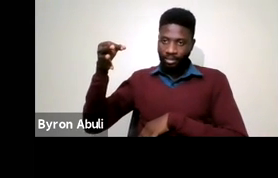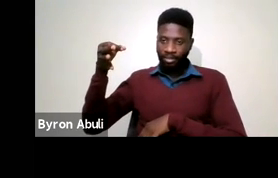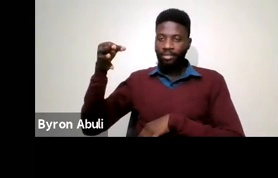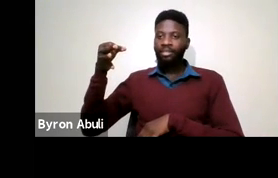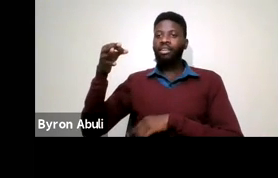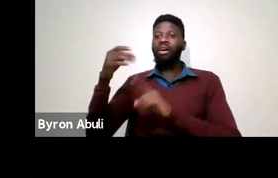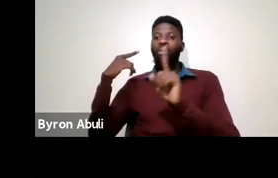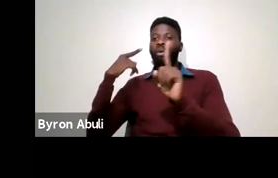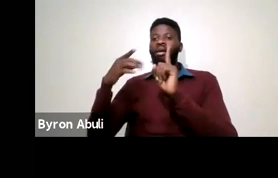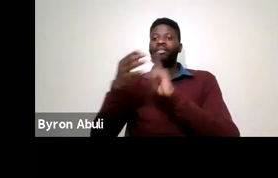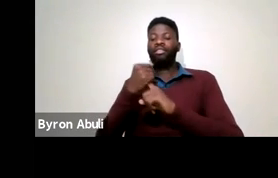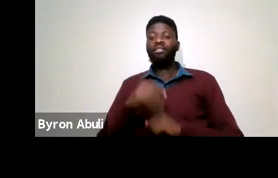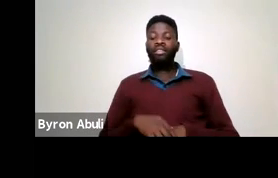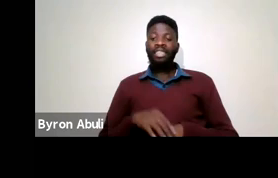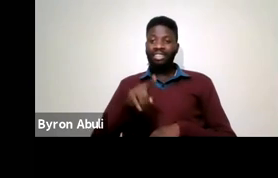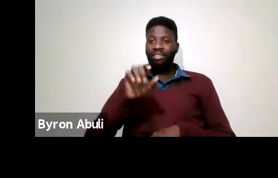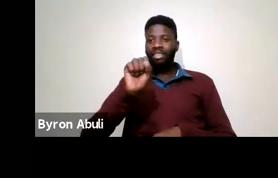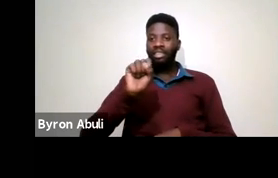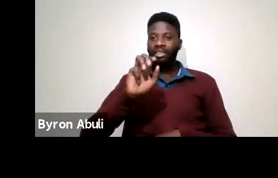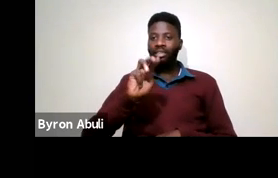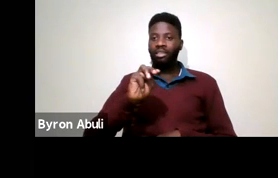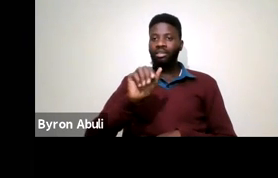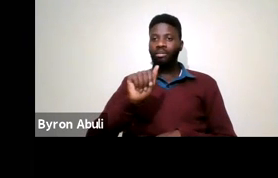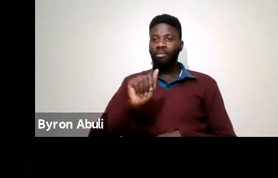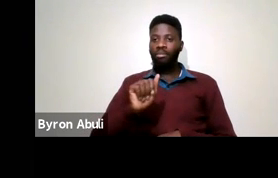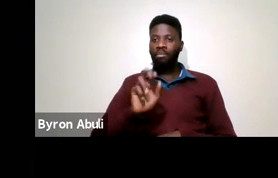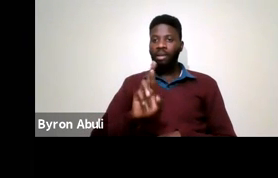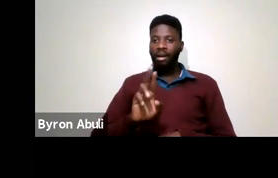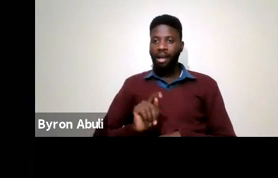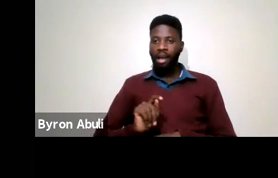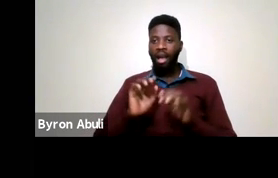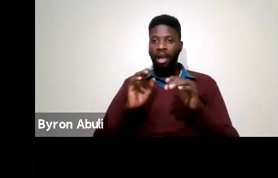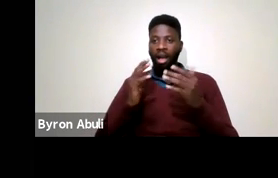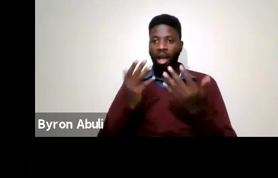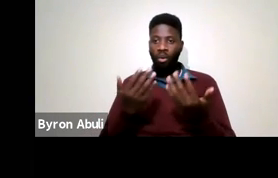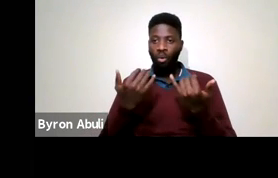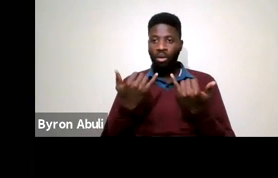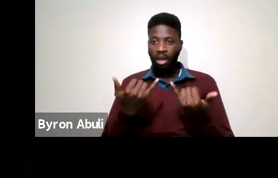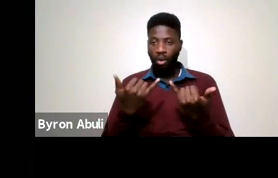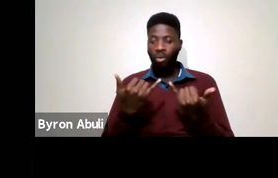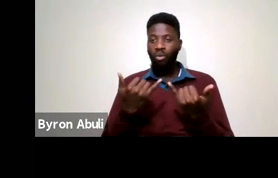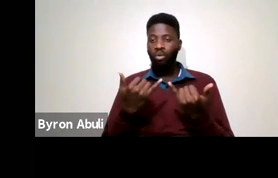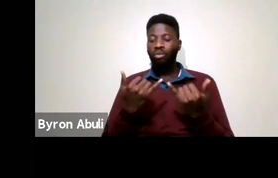goals can be a direct consequence or a direct result of how your long-term goals can be.